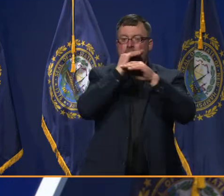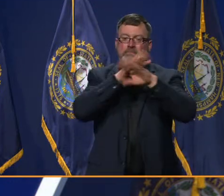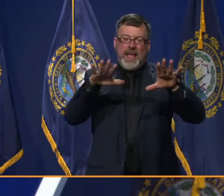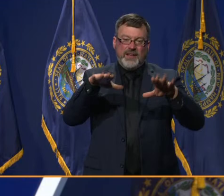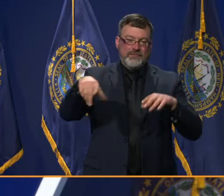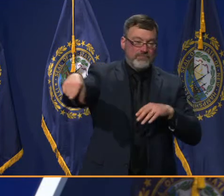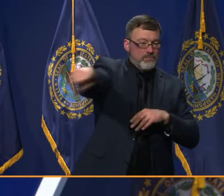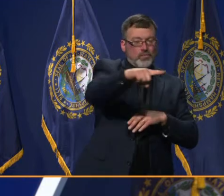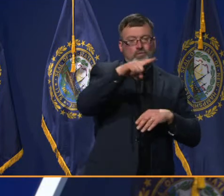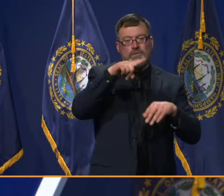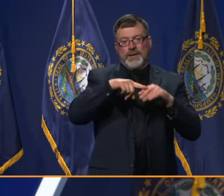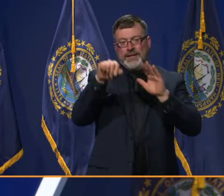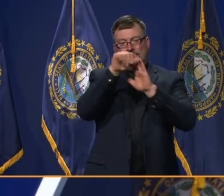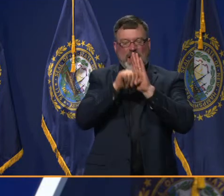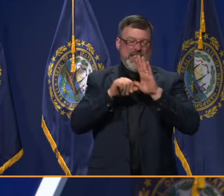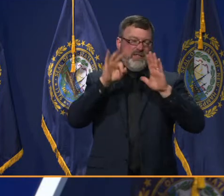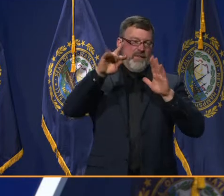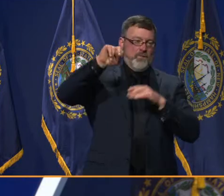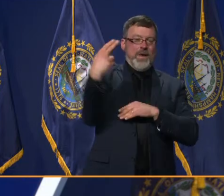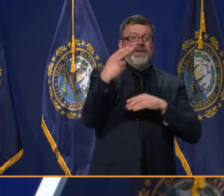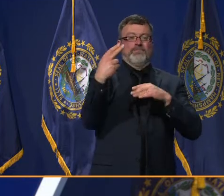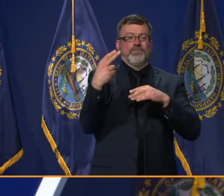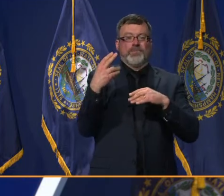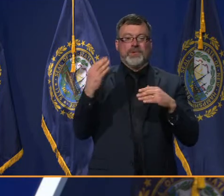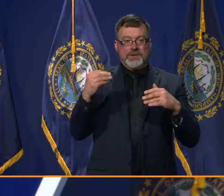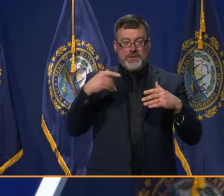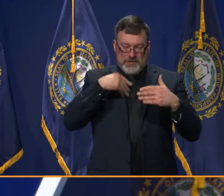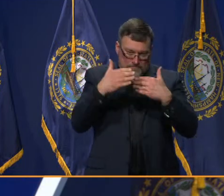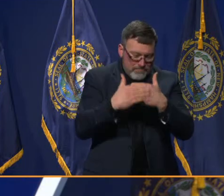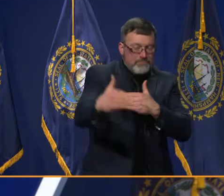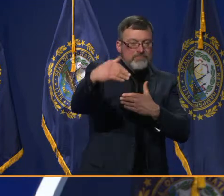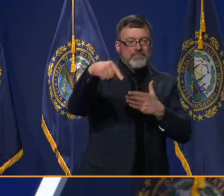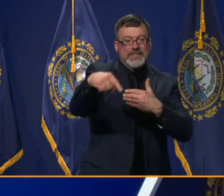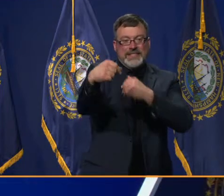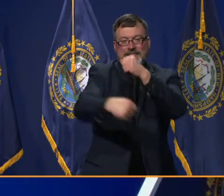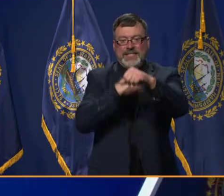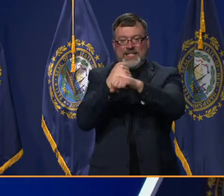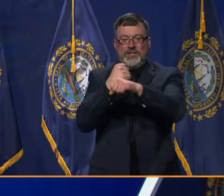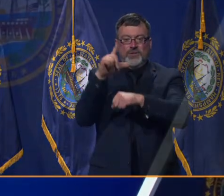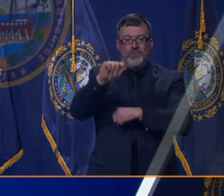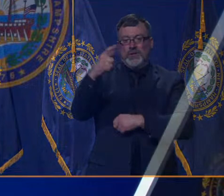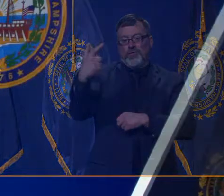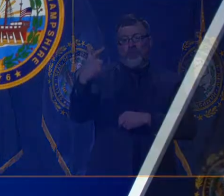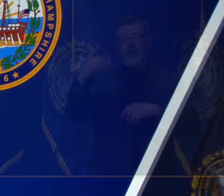upon the great state of New Hampshire as we move forth into this new year. Good night.